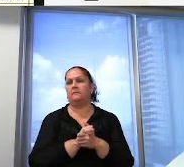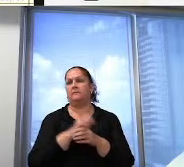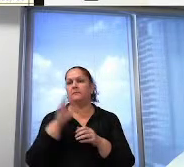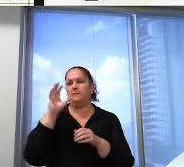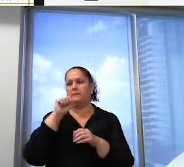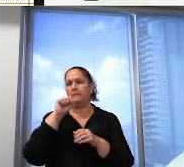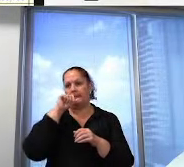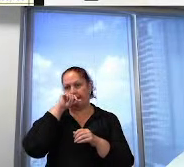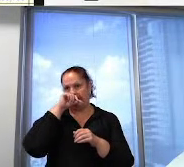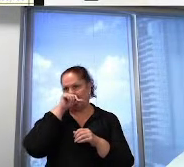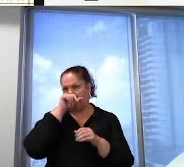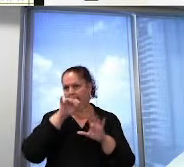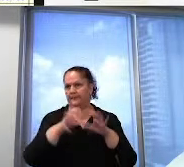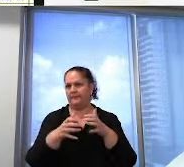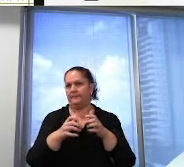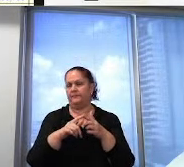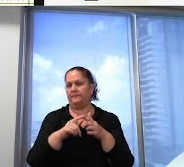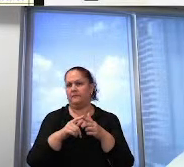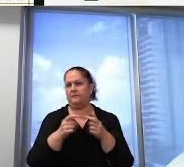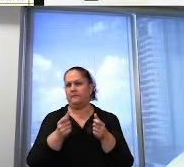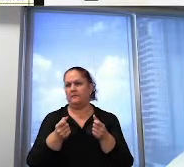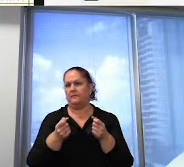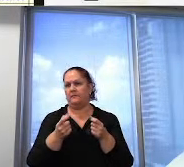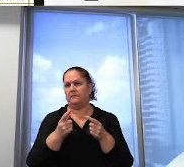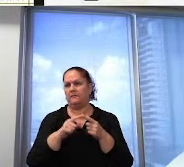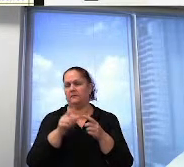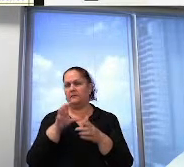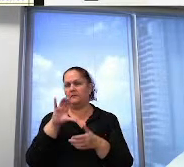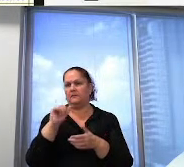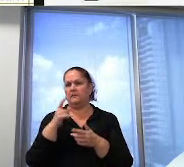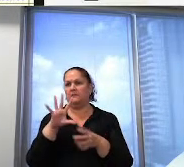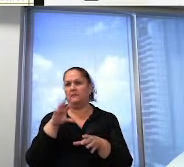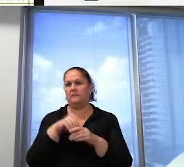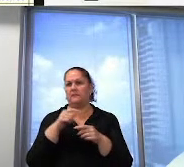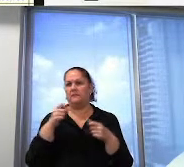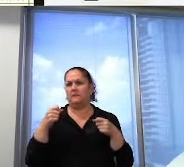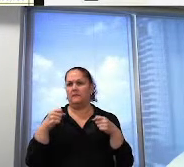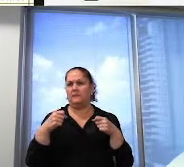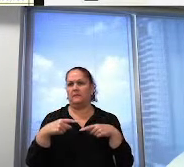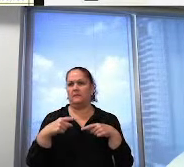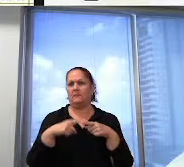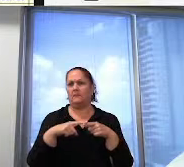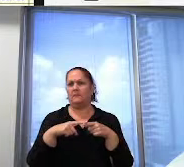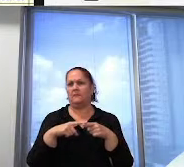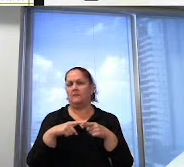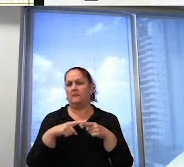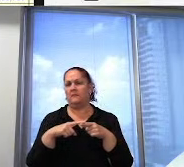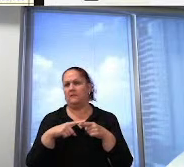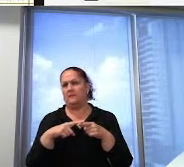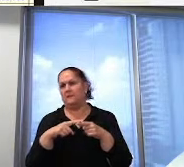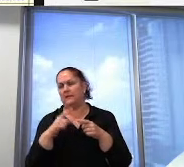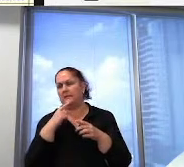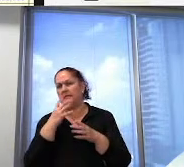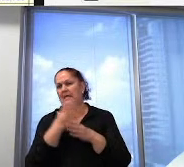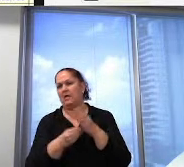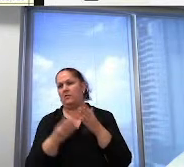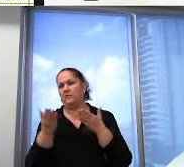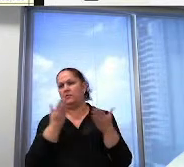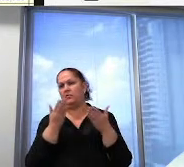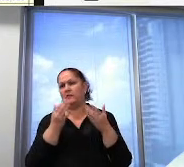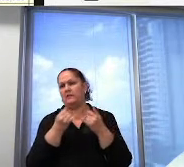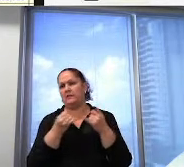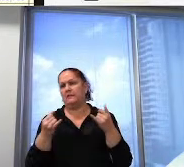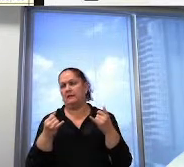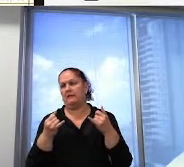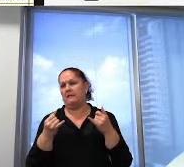Similarly, there's an account in here called cost and capital invested included in transmission OOS, which I assume means out of